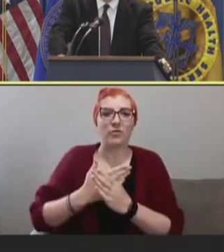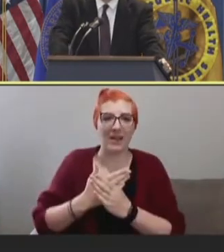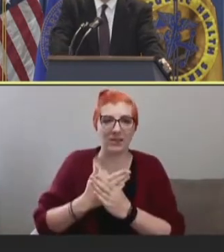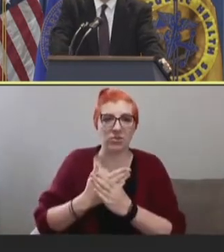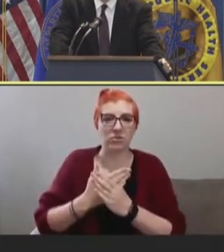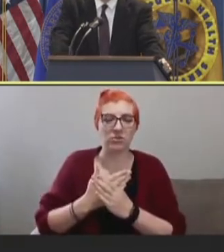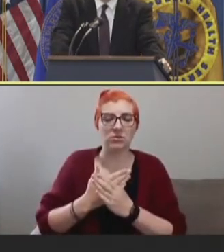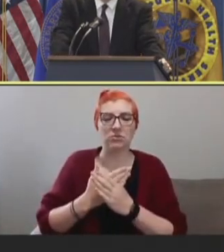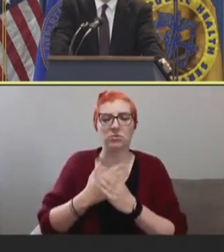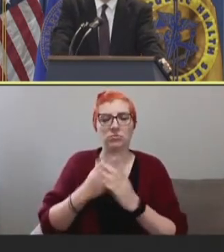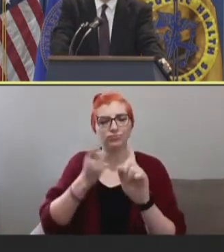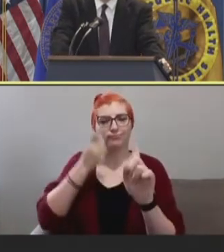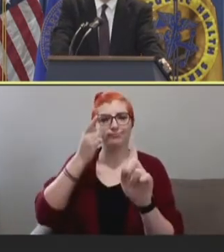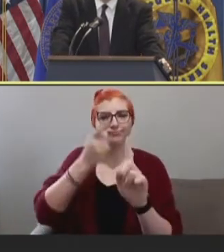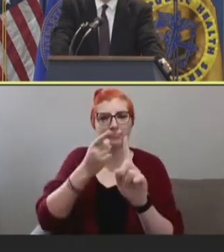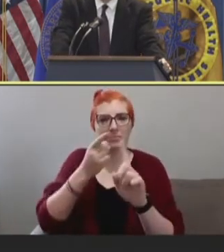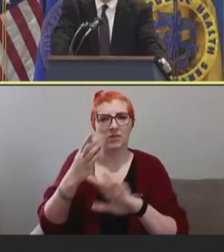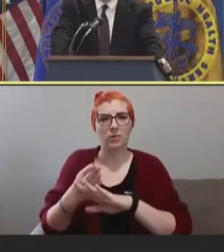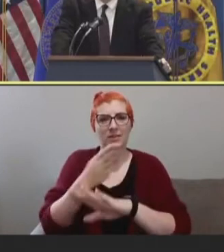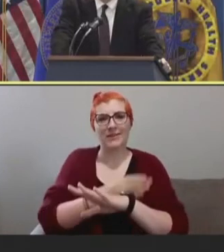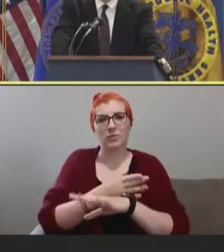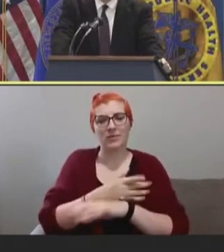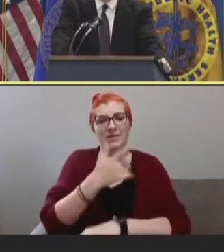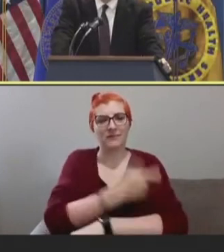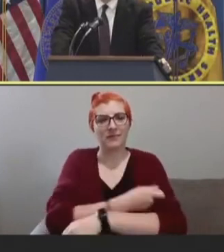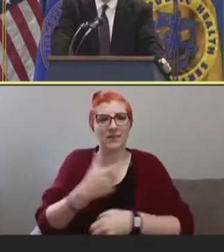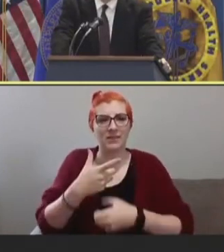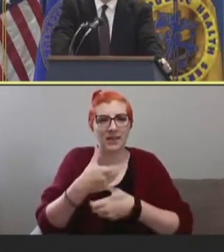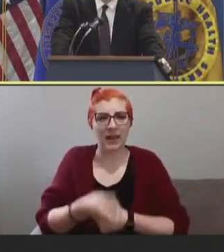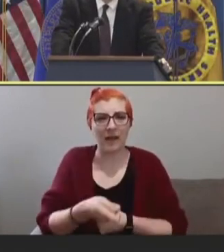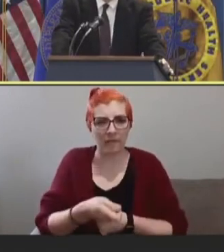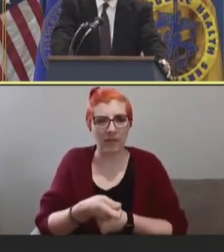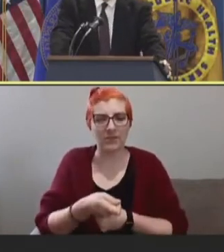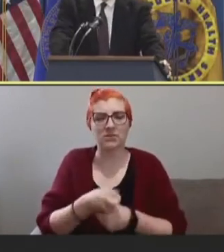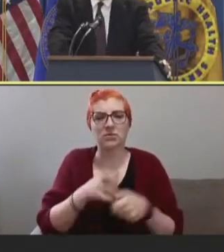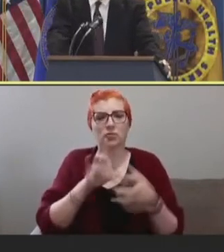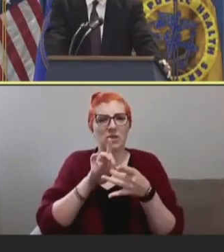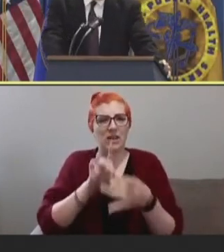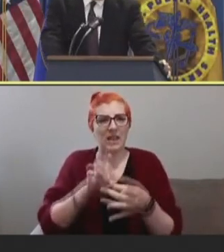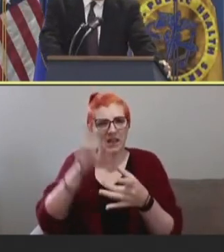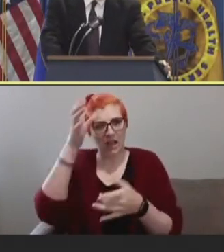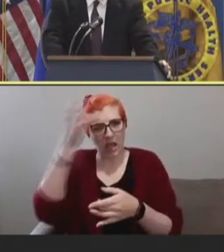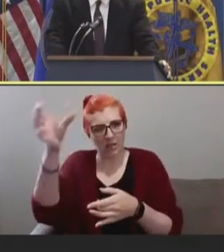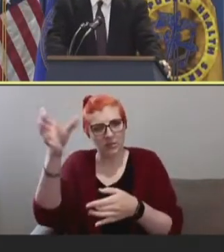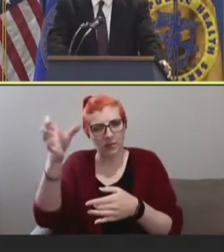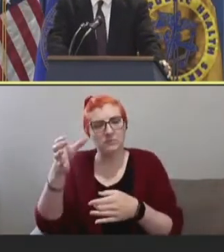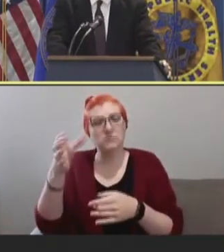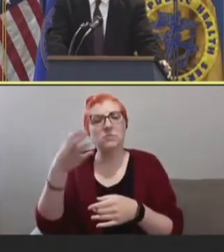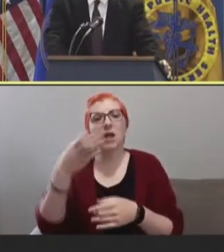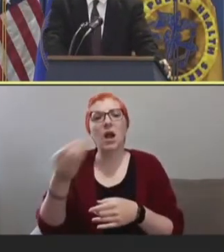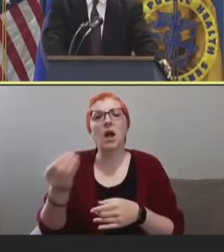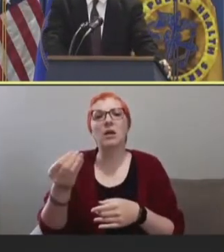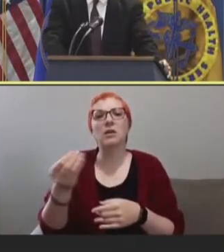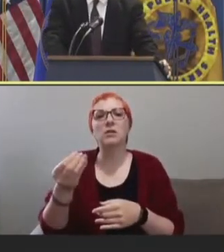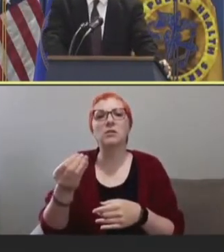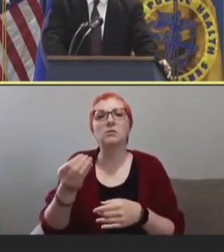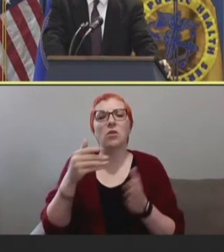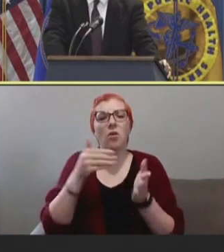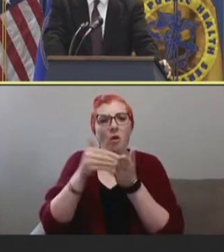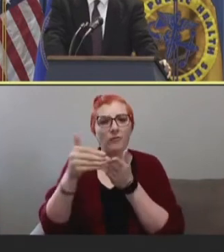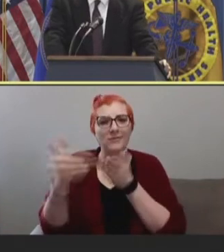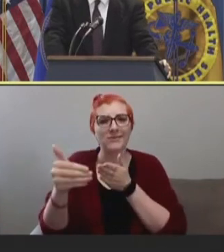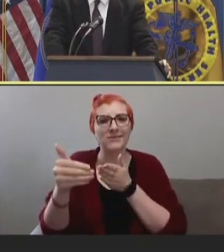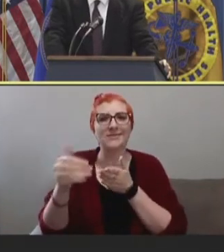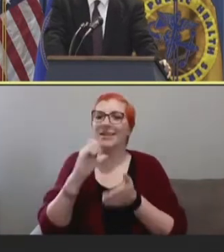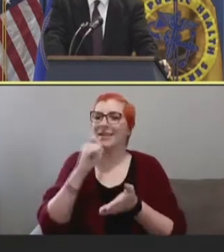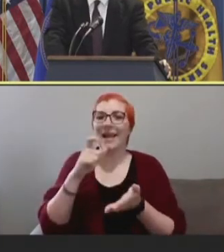towards increasing vaccine confidence and related concepts. And very often these were not well